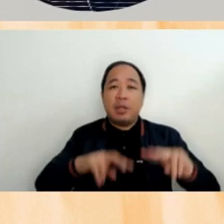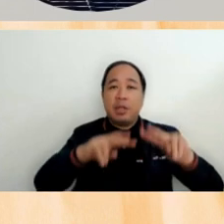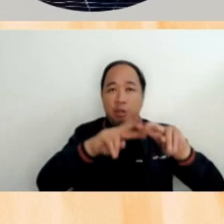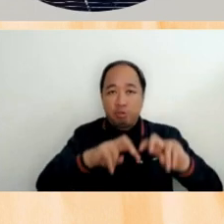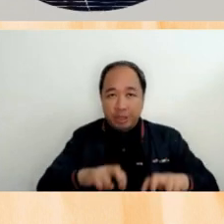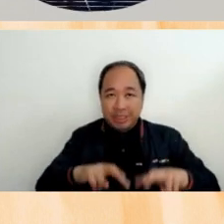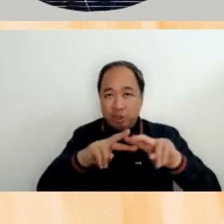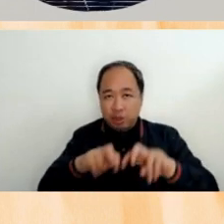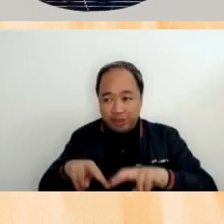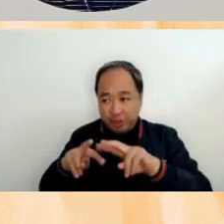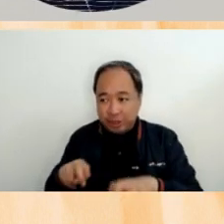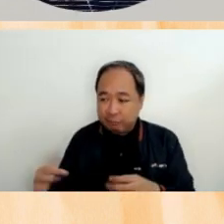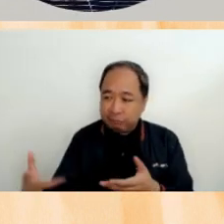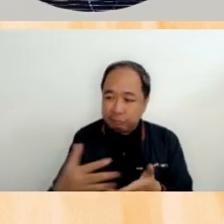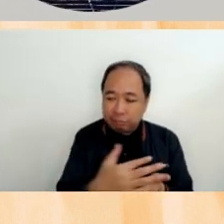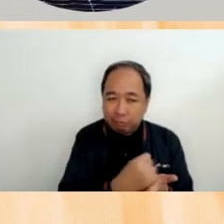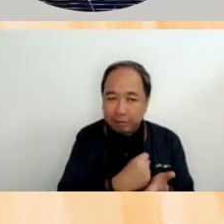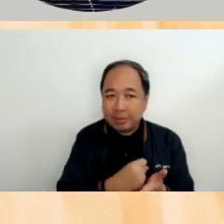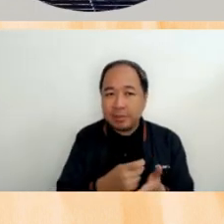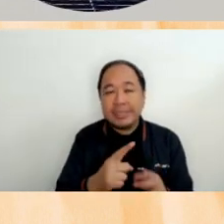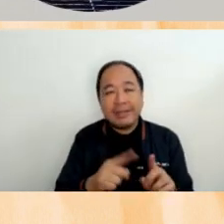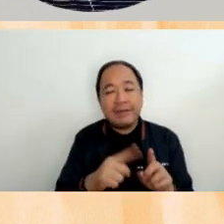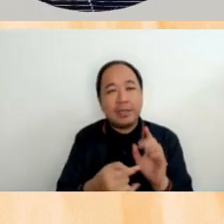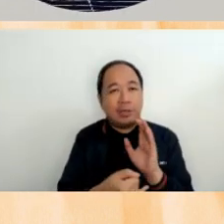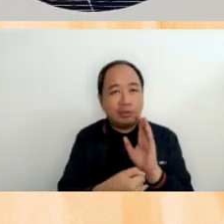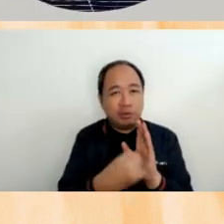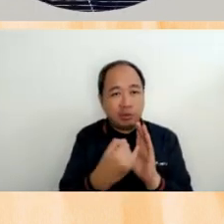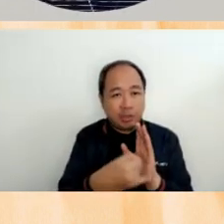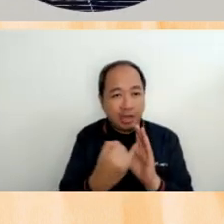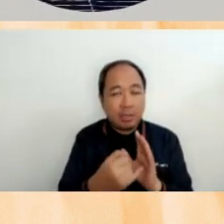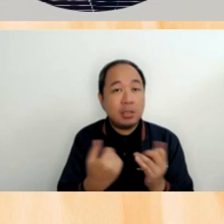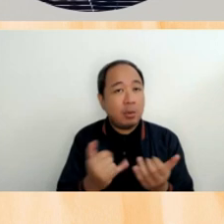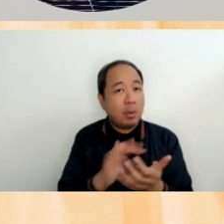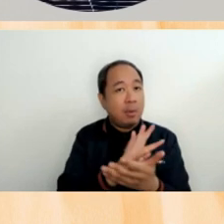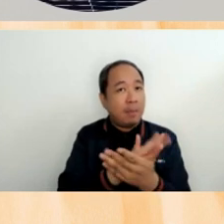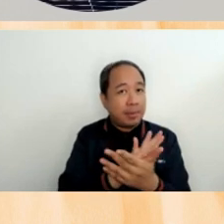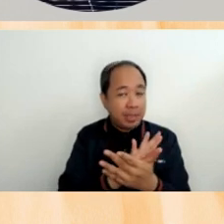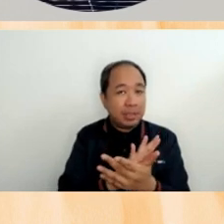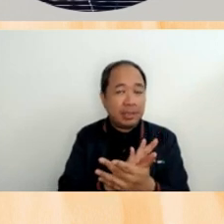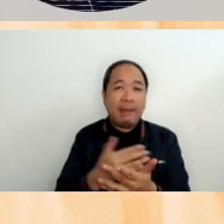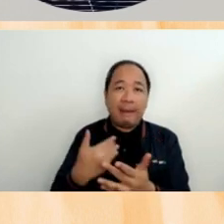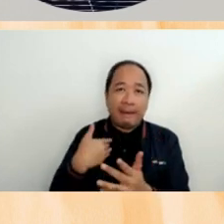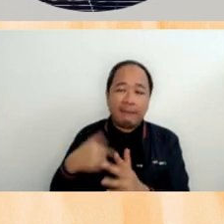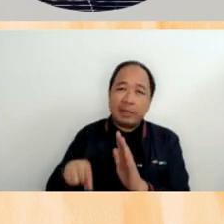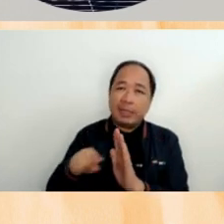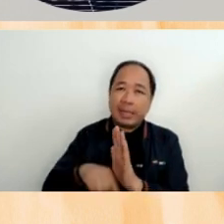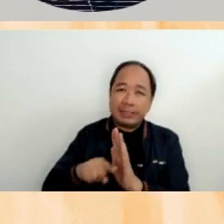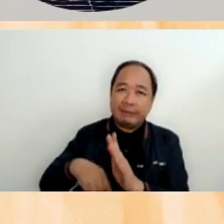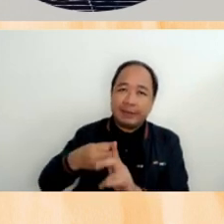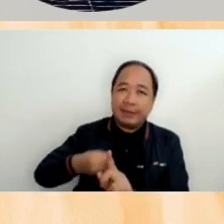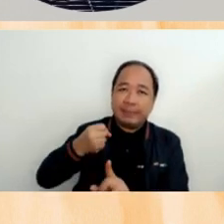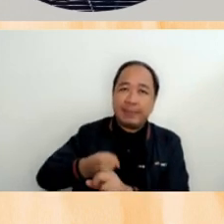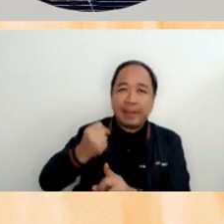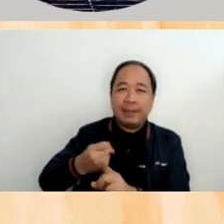researchers and published in journals, the pandemic did have a negative impact on